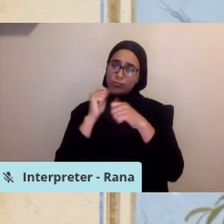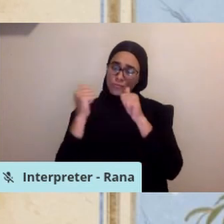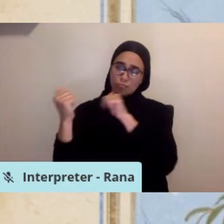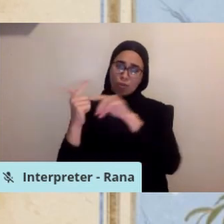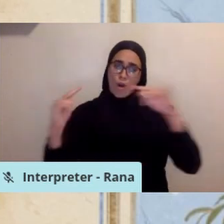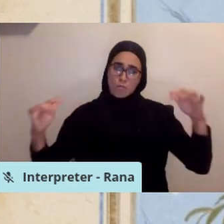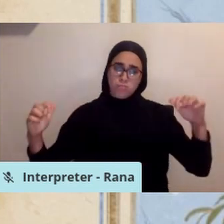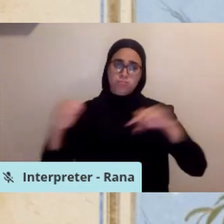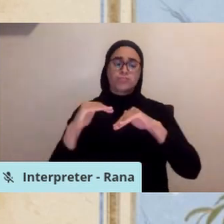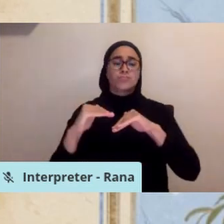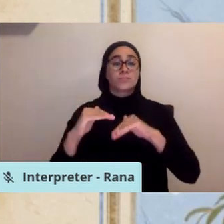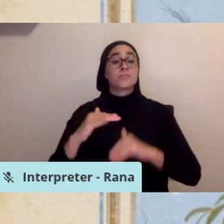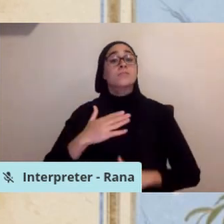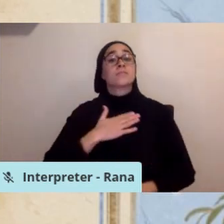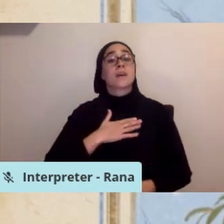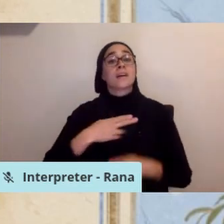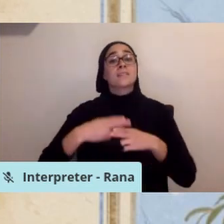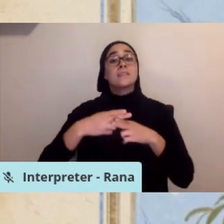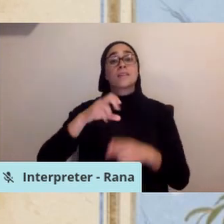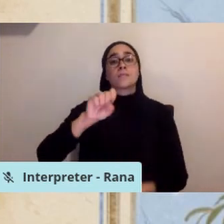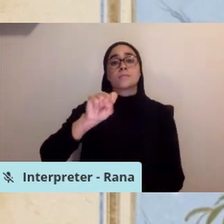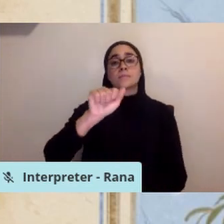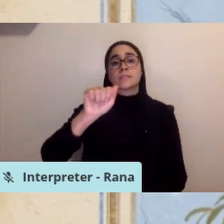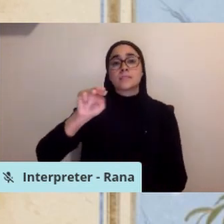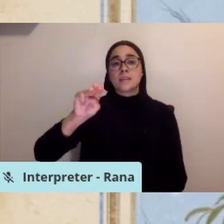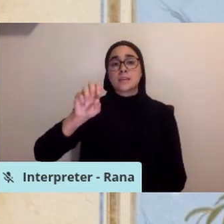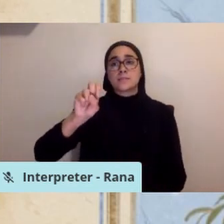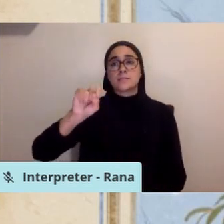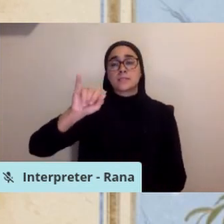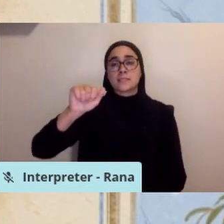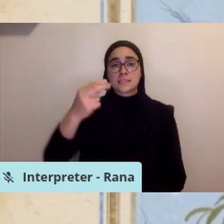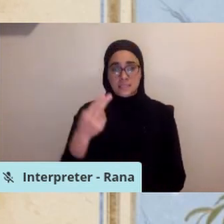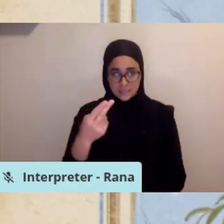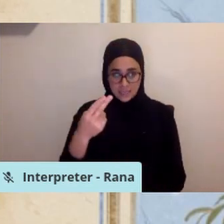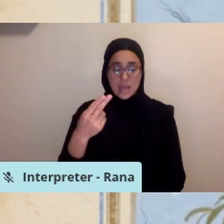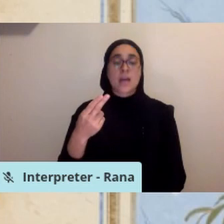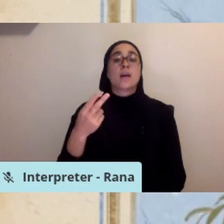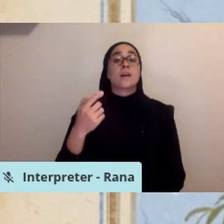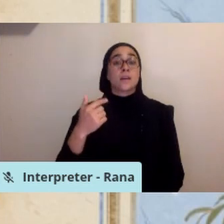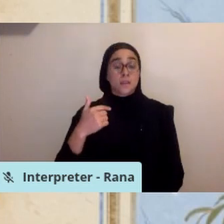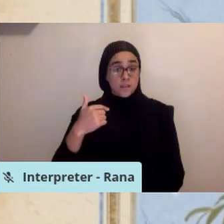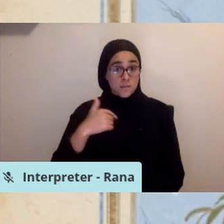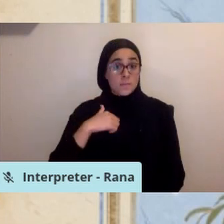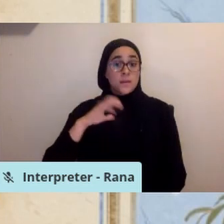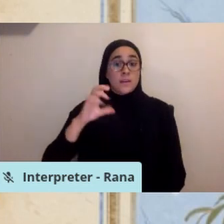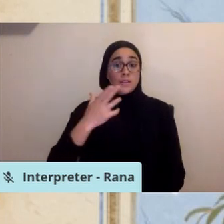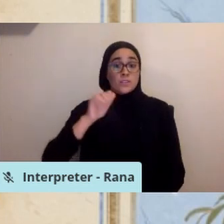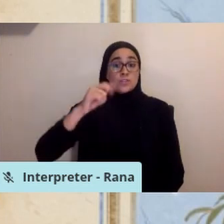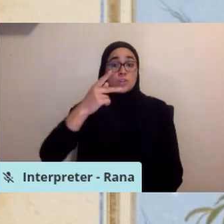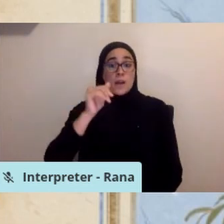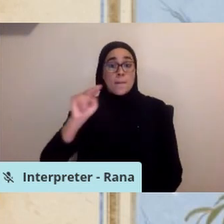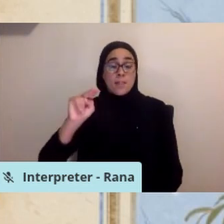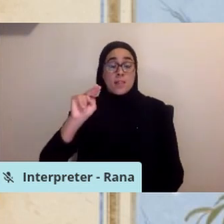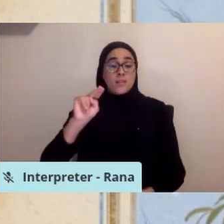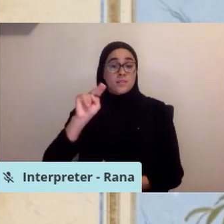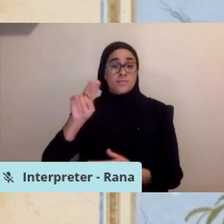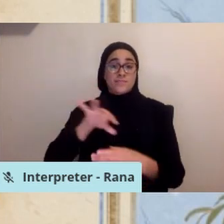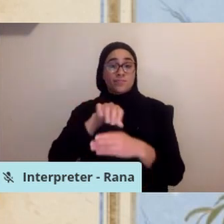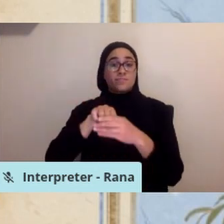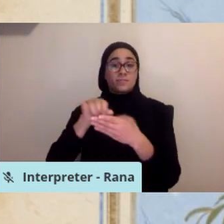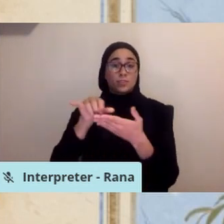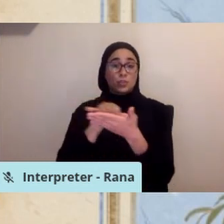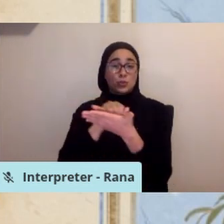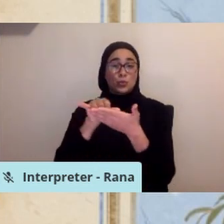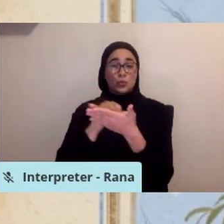Samsiah Abdul-Majid. I'm a palliative care chaplain in New York, about 45 minutes north